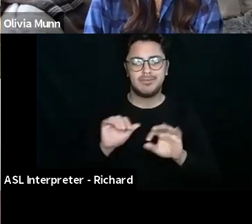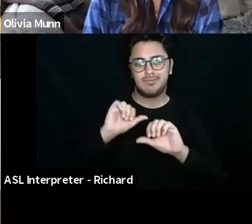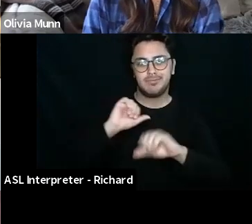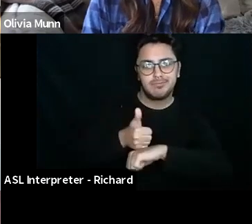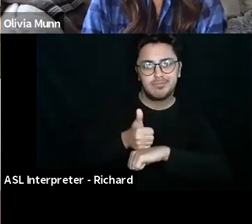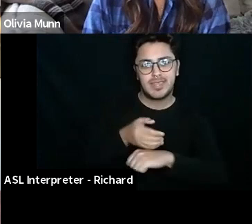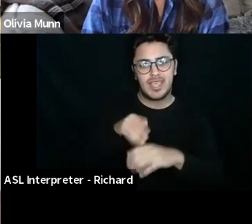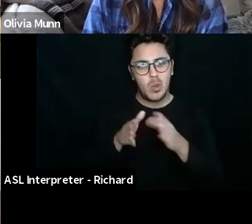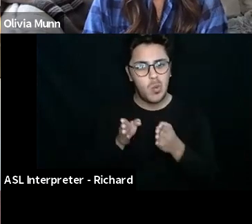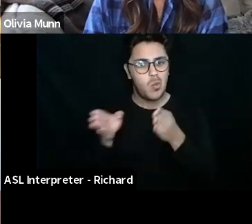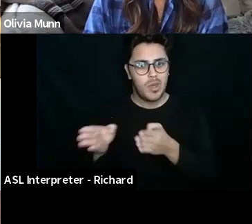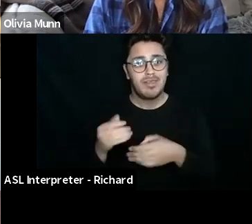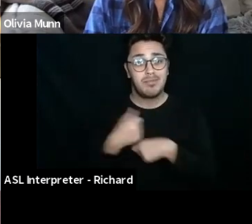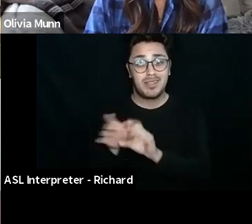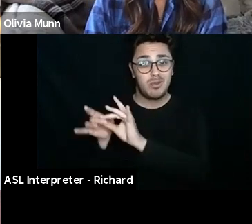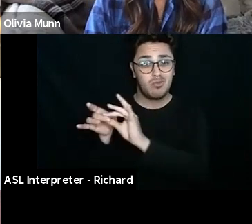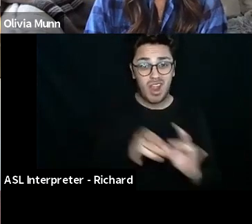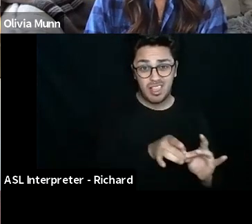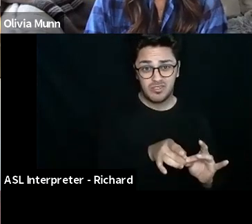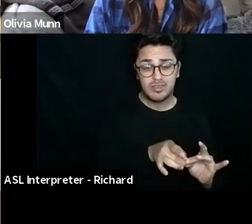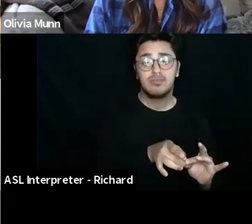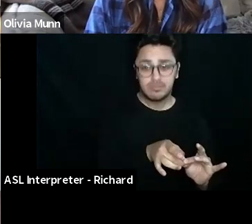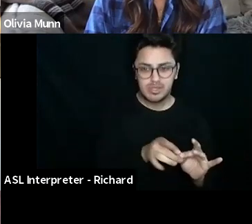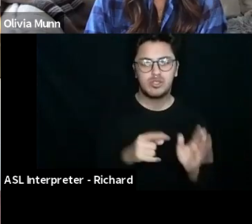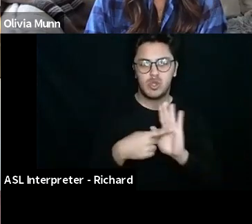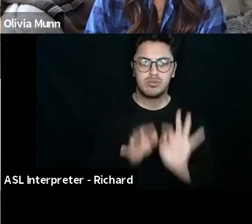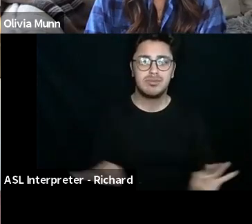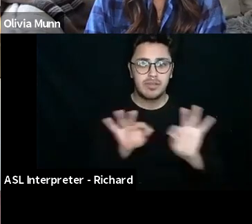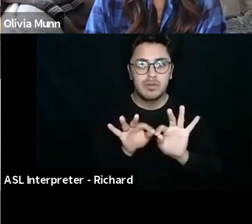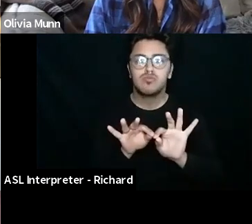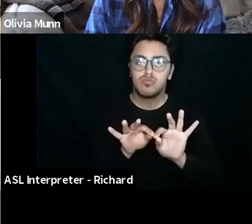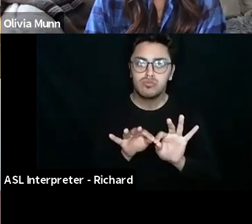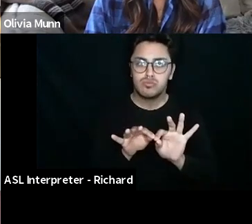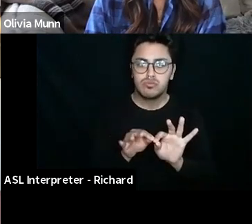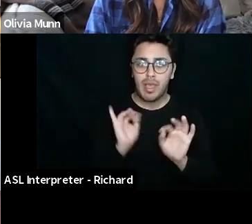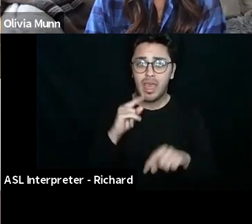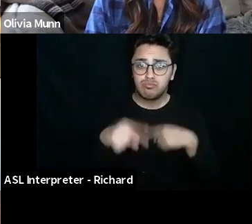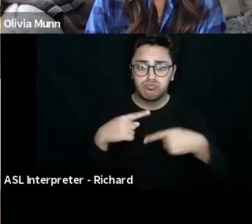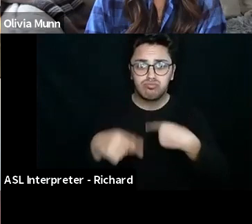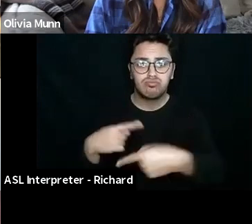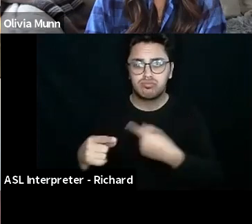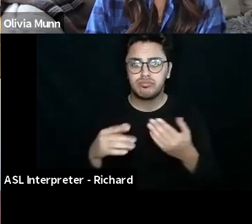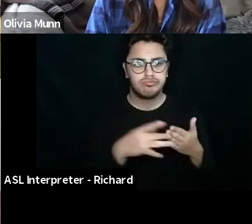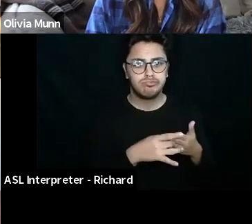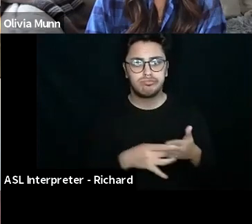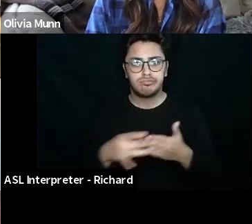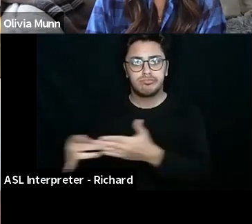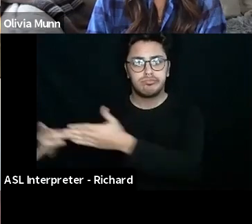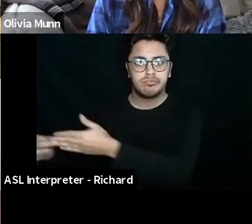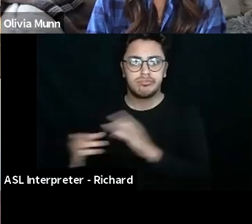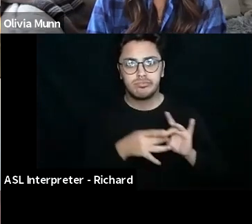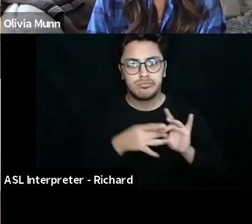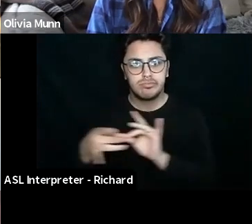it relevant and shows the significance of it, that ended up snowballing into all of these Asian Americans from